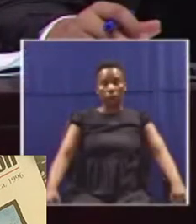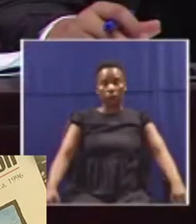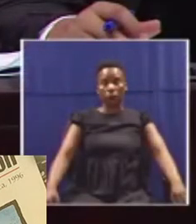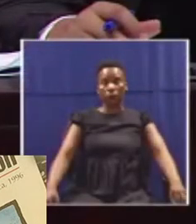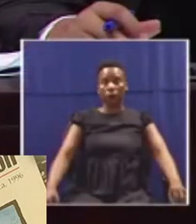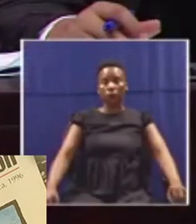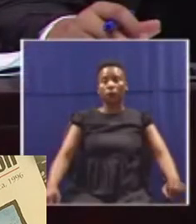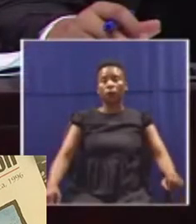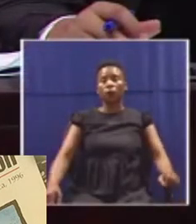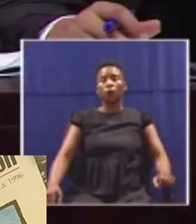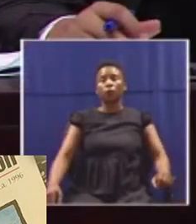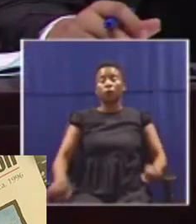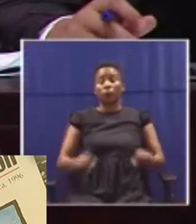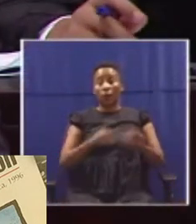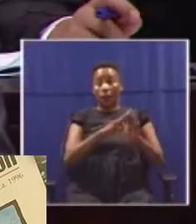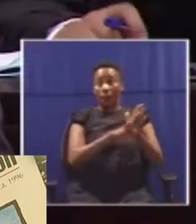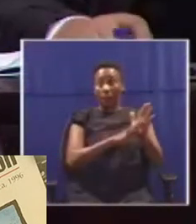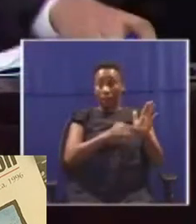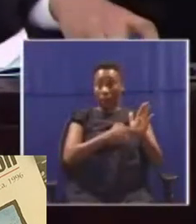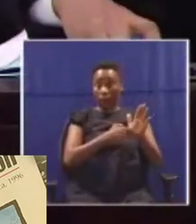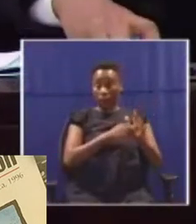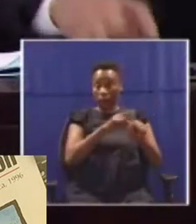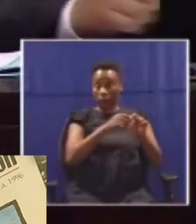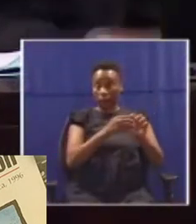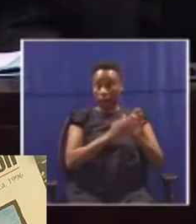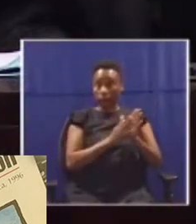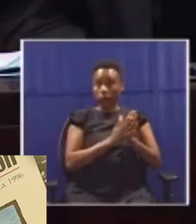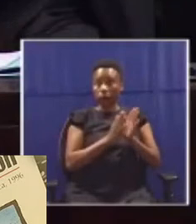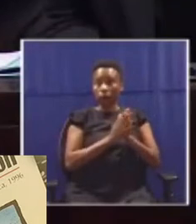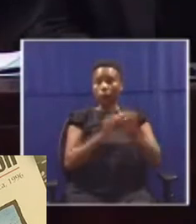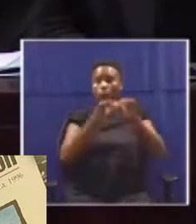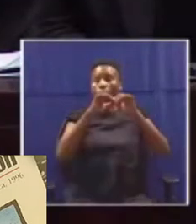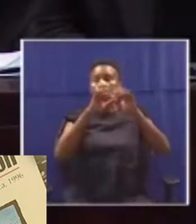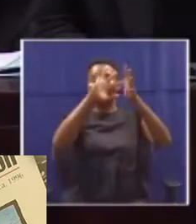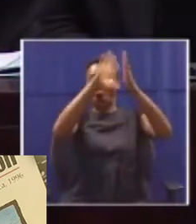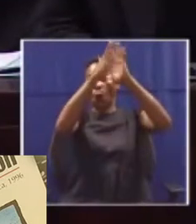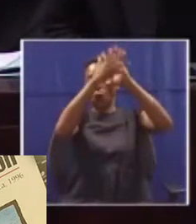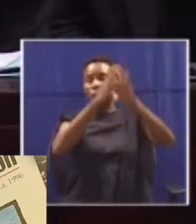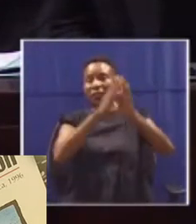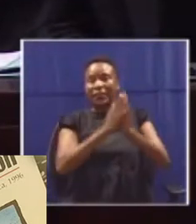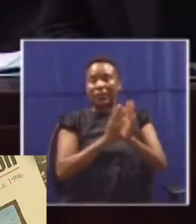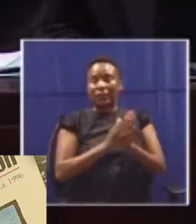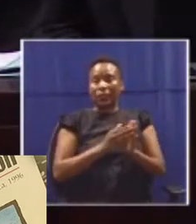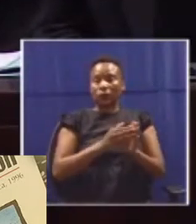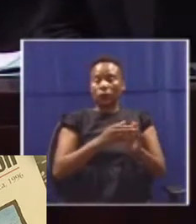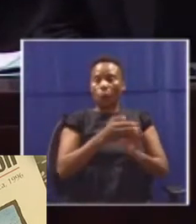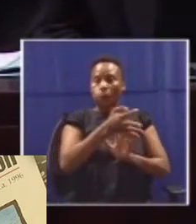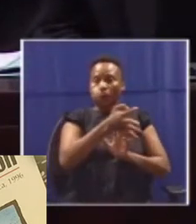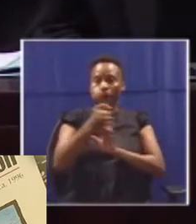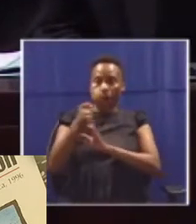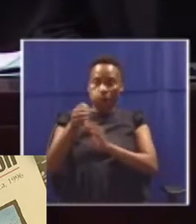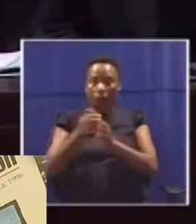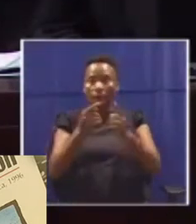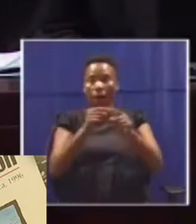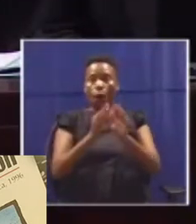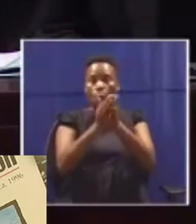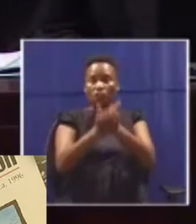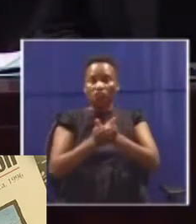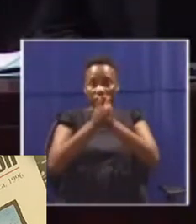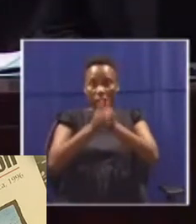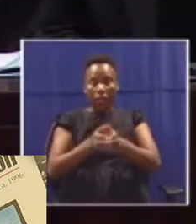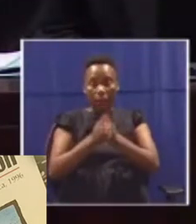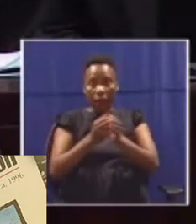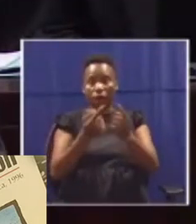Pollution Prevention of Pollution from Ships, particularly Act of 1986, to give effect to Annexure 4 of the